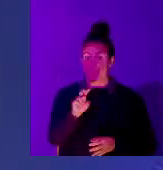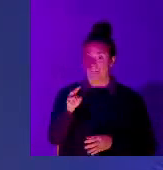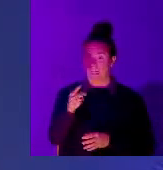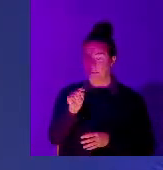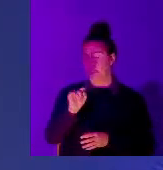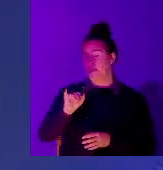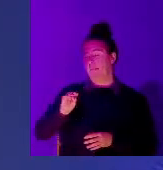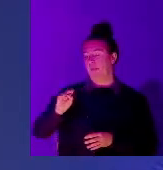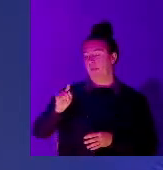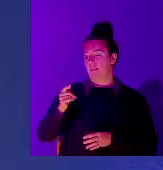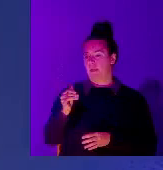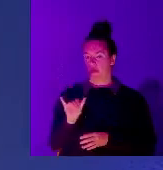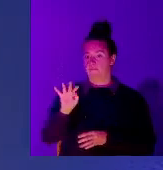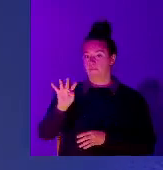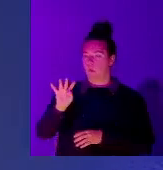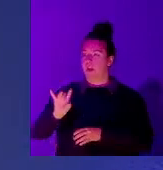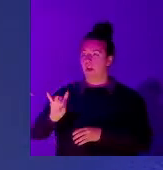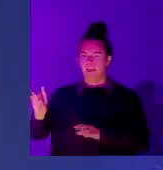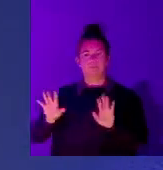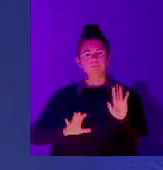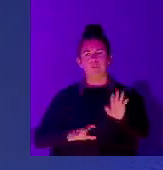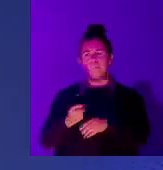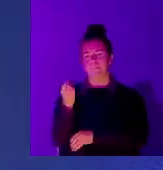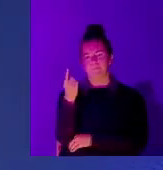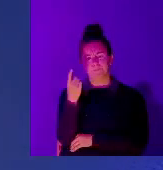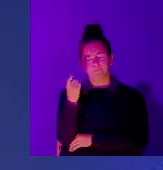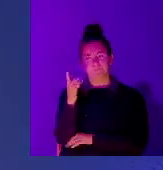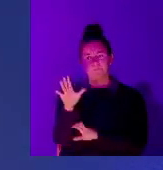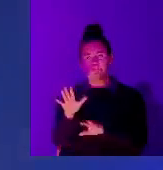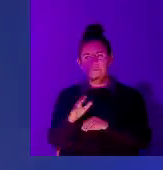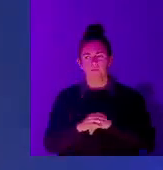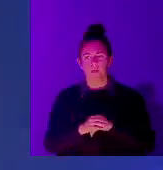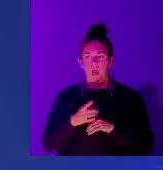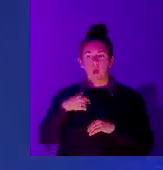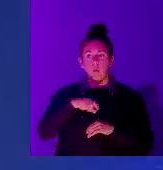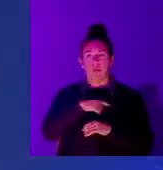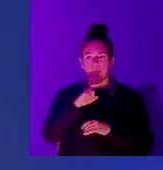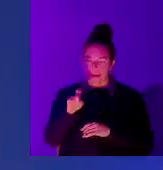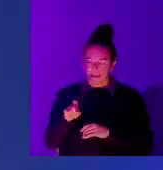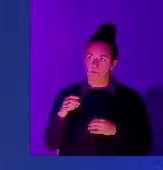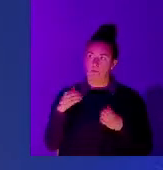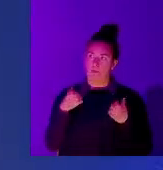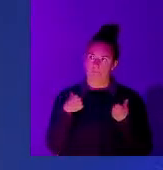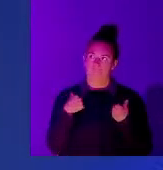You see, we have to have someone